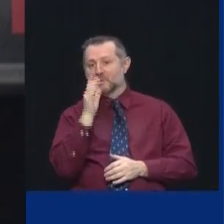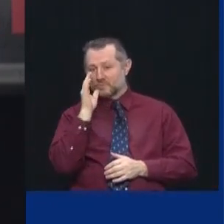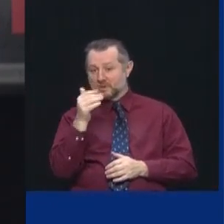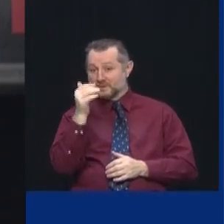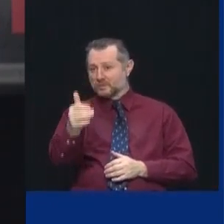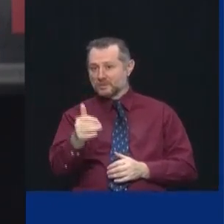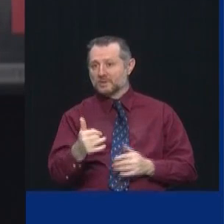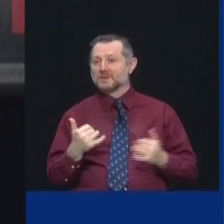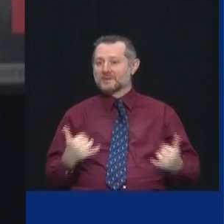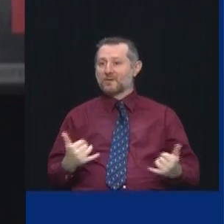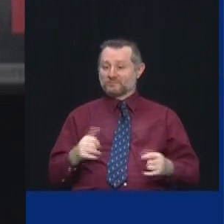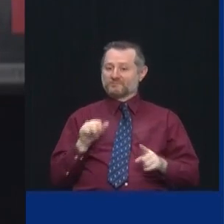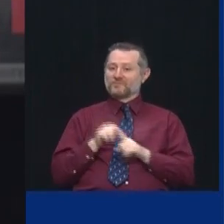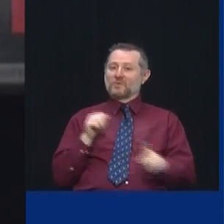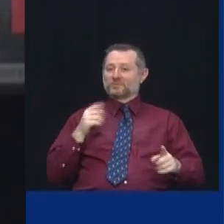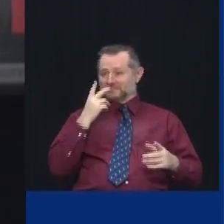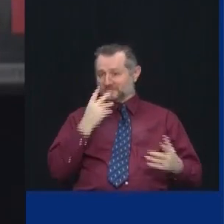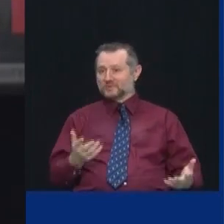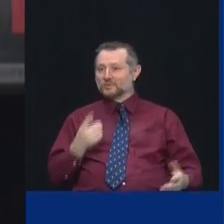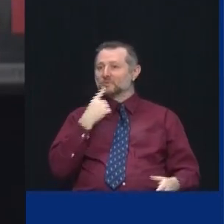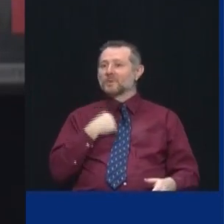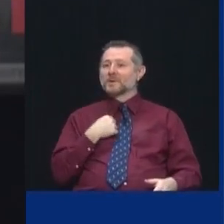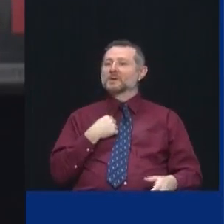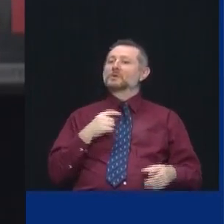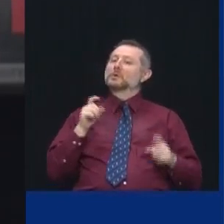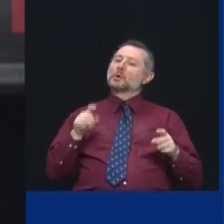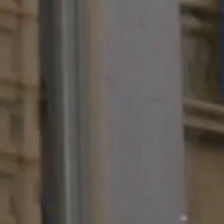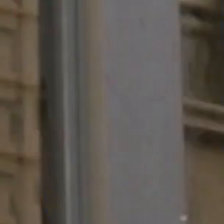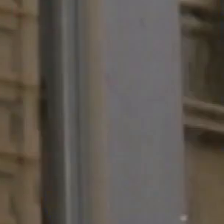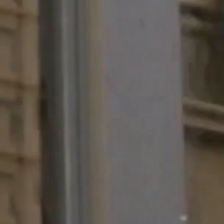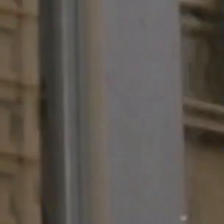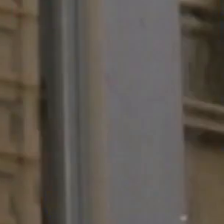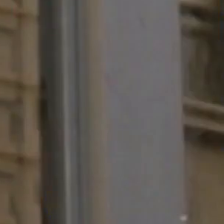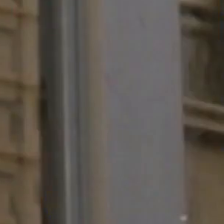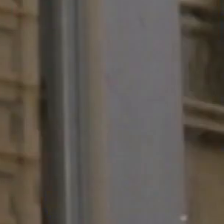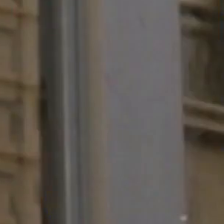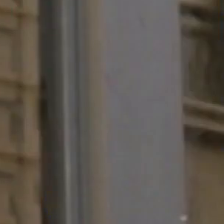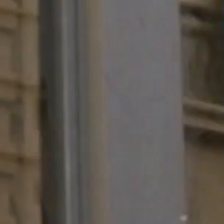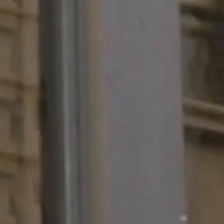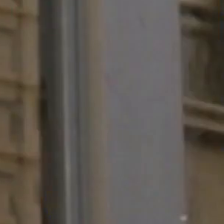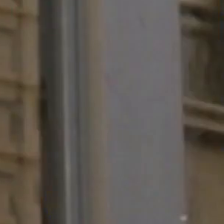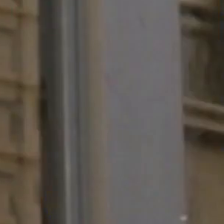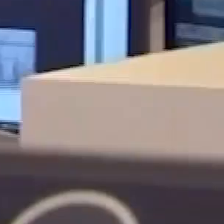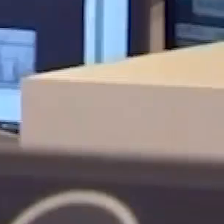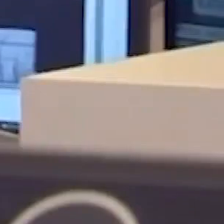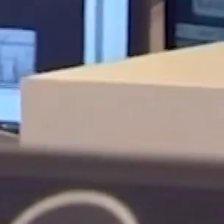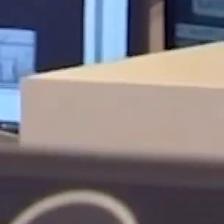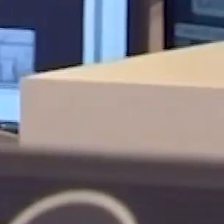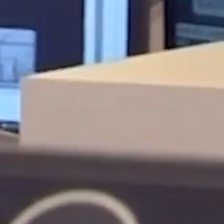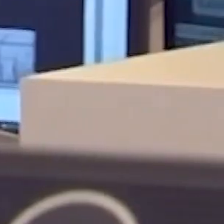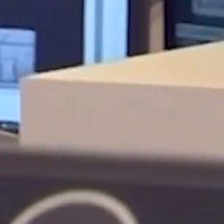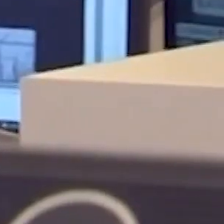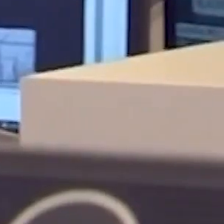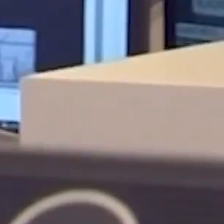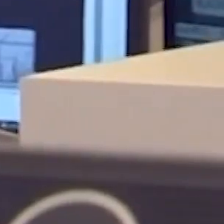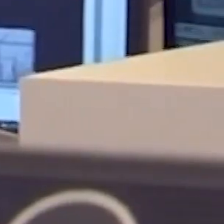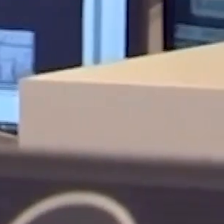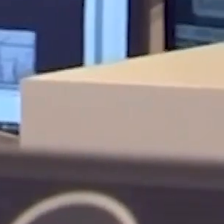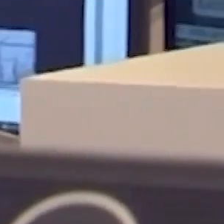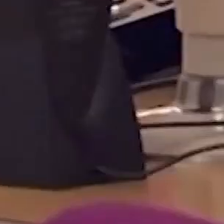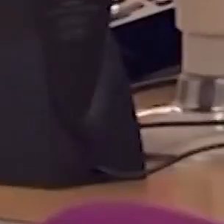saying, get the check out the door, get the check out the door, get the check out the door. I'm saying we have to do checks. We have to